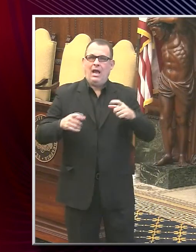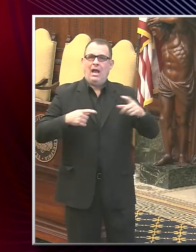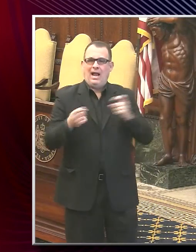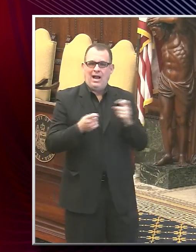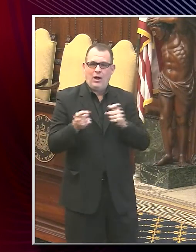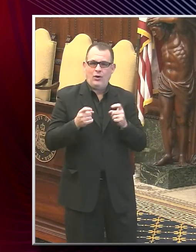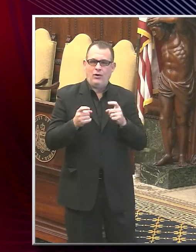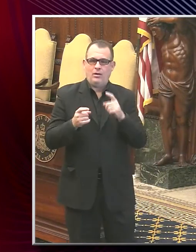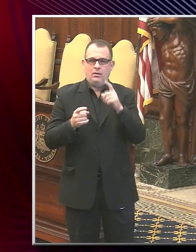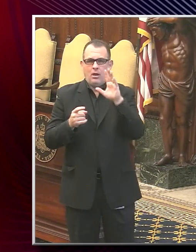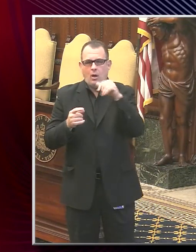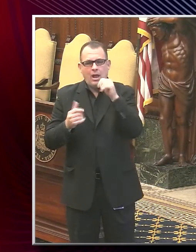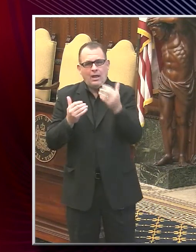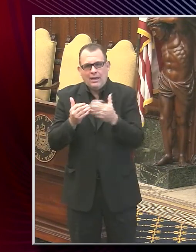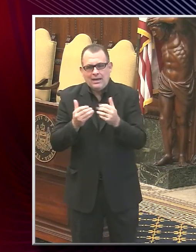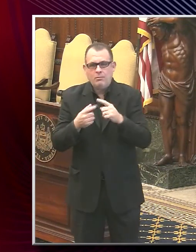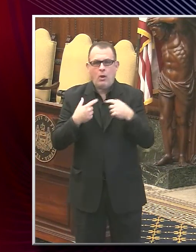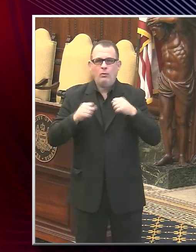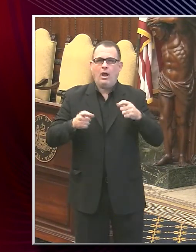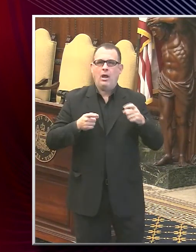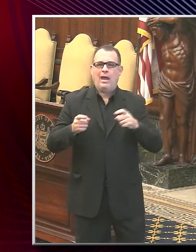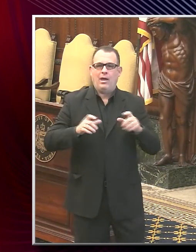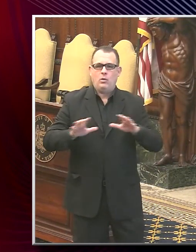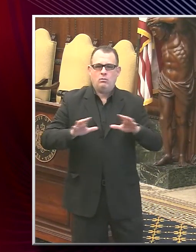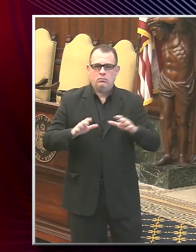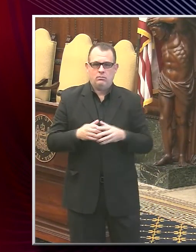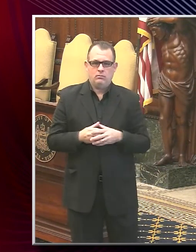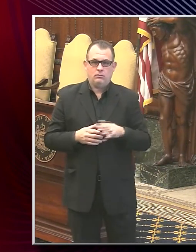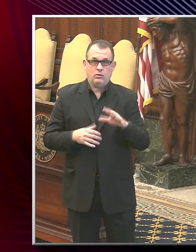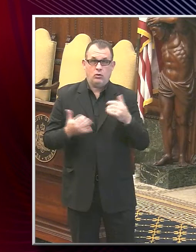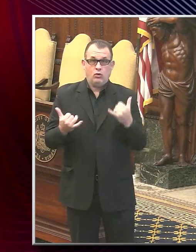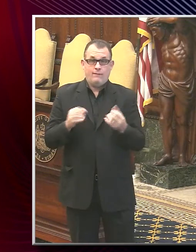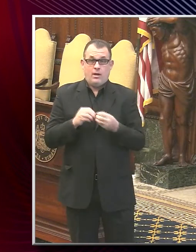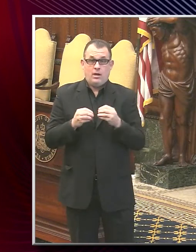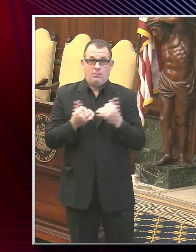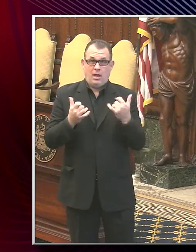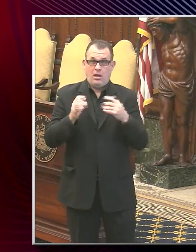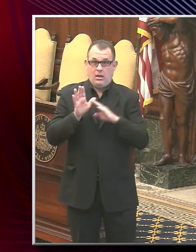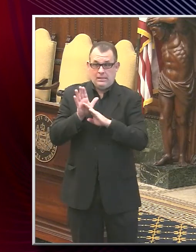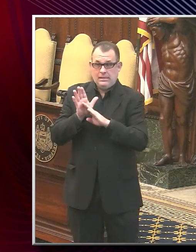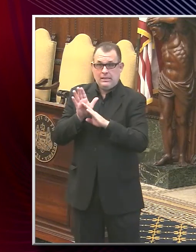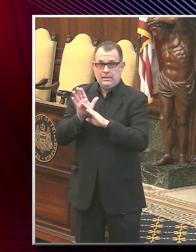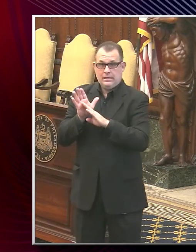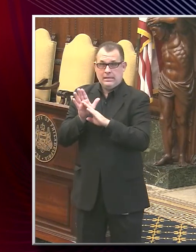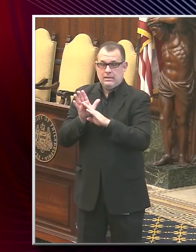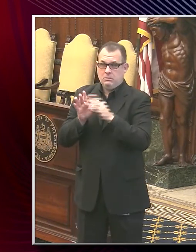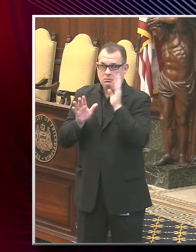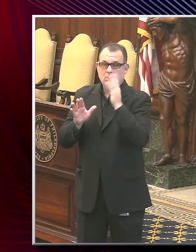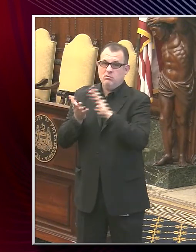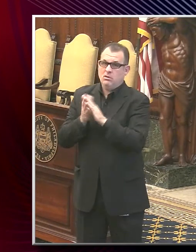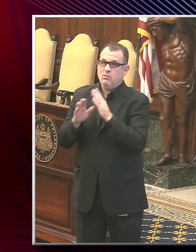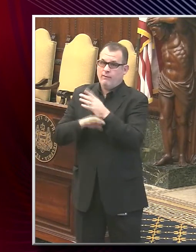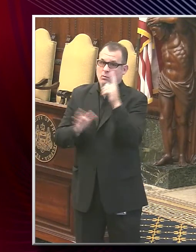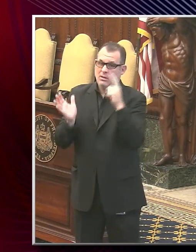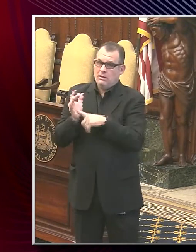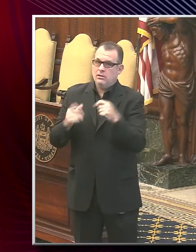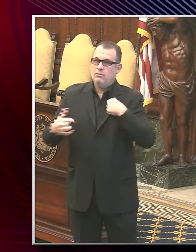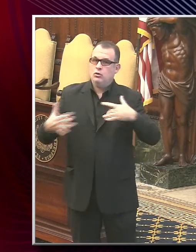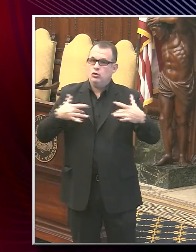that if our current trends continue, we will be over 1,000. So I'm concerned about all of our resources being depleted in the